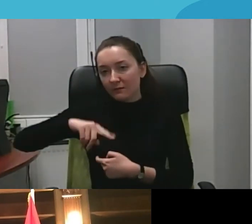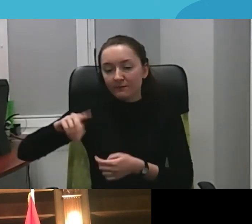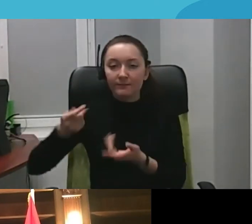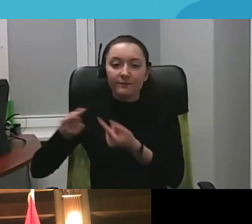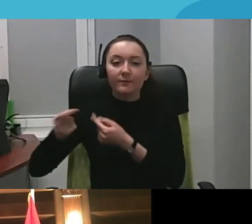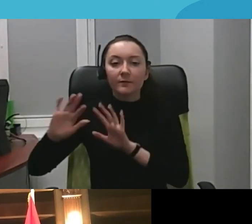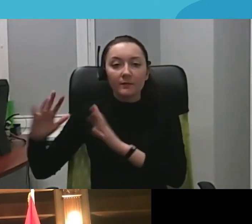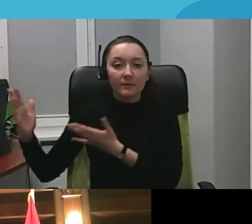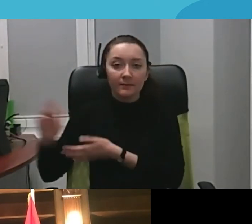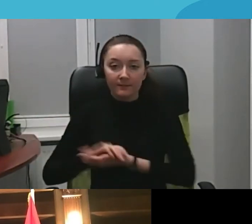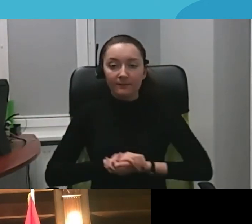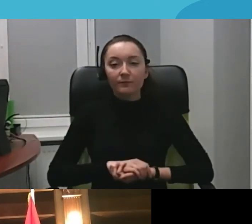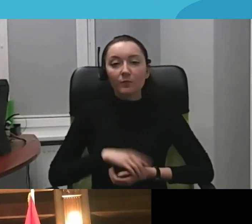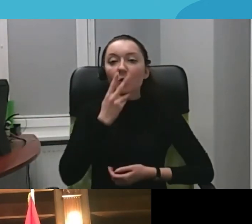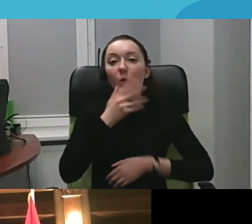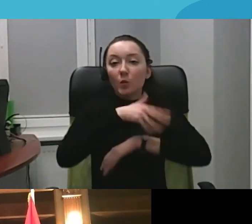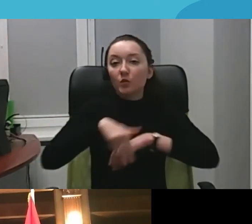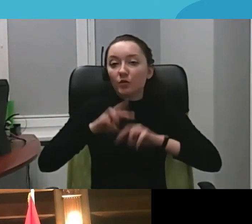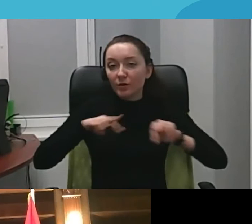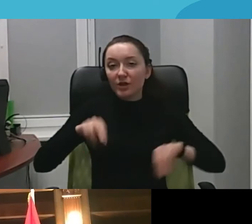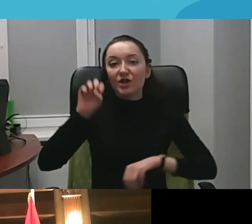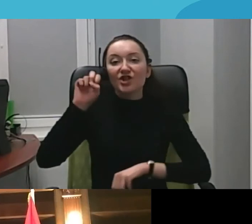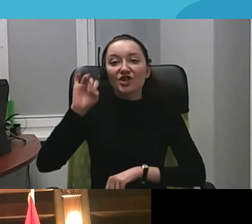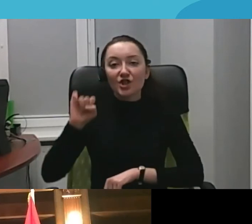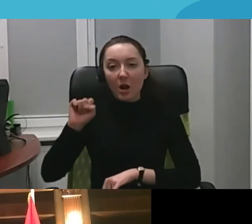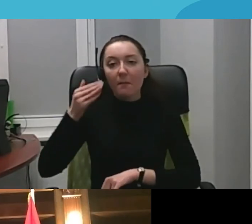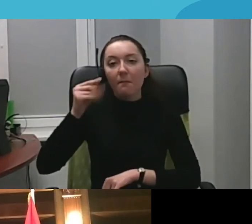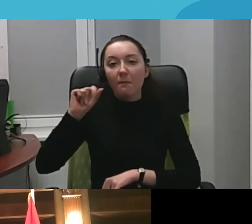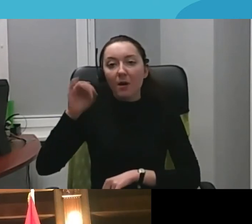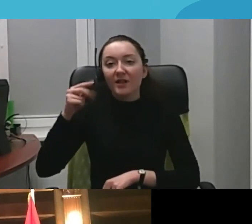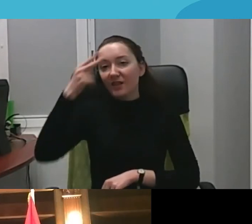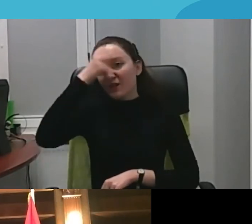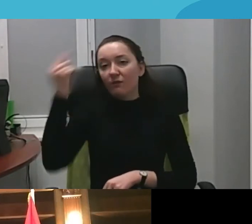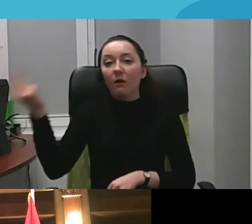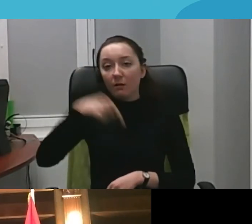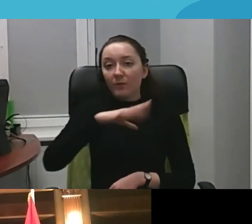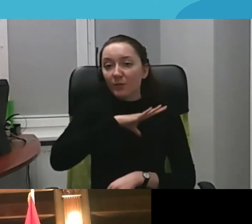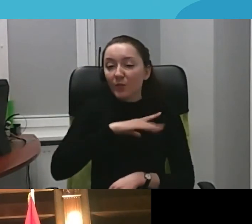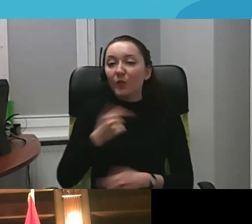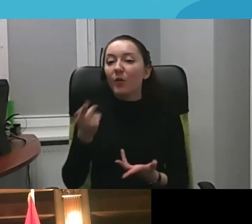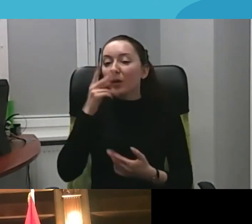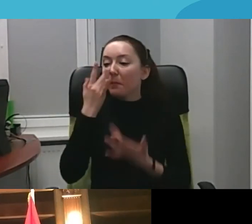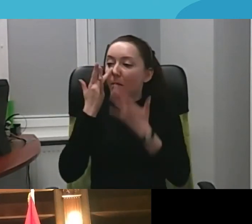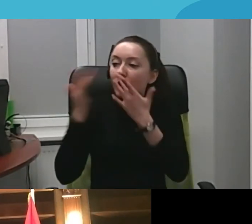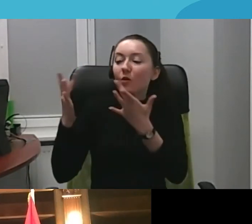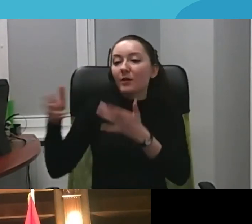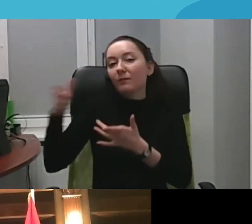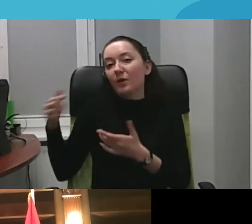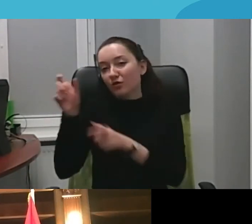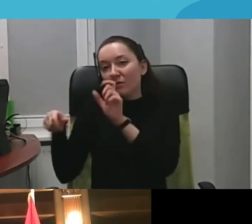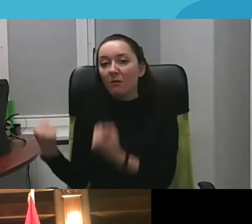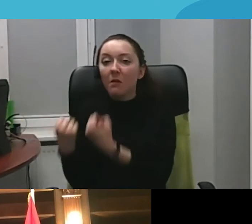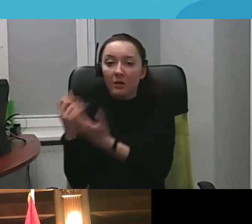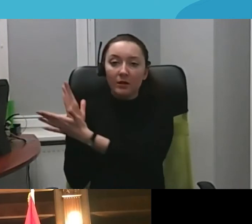October, and this further reinforced collective support for the people of Belarus and our commitment to ensuring that those responsible for violence and for